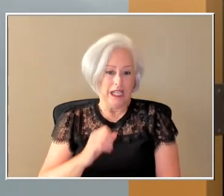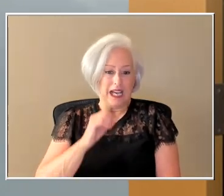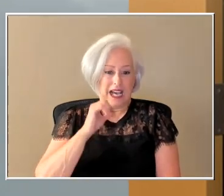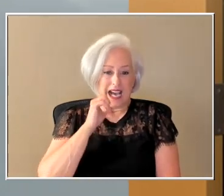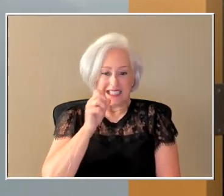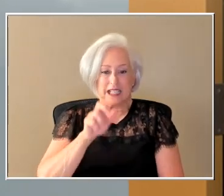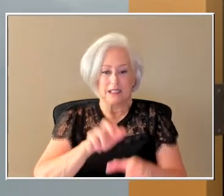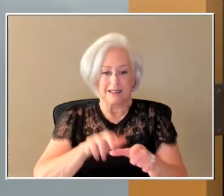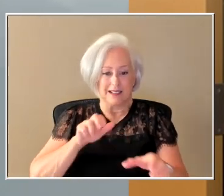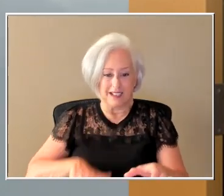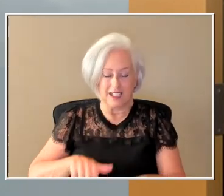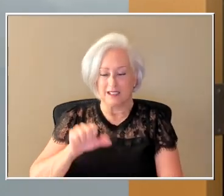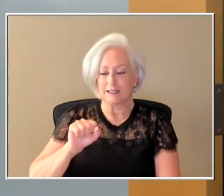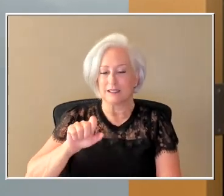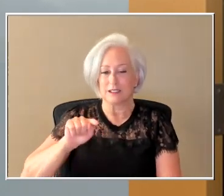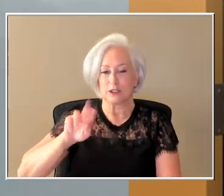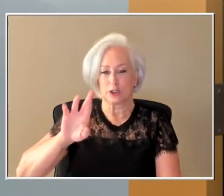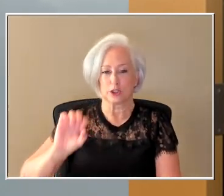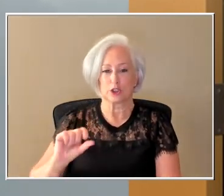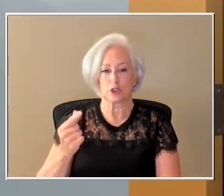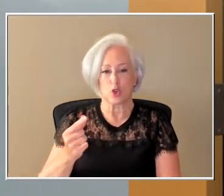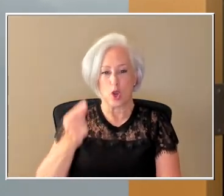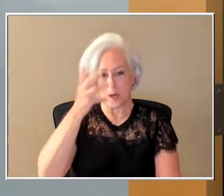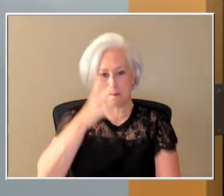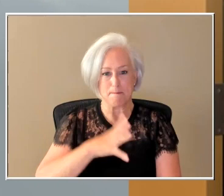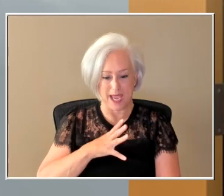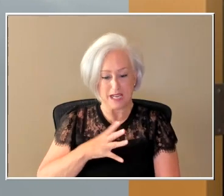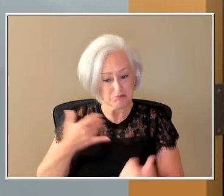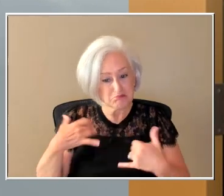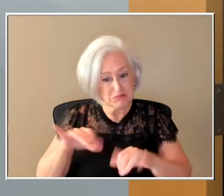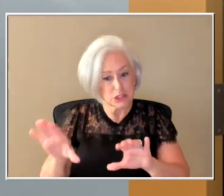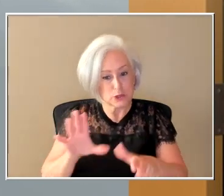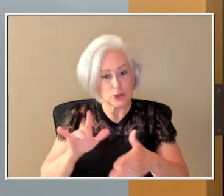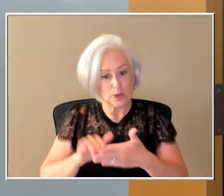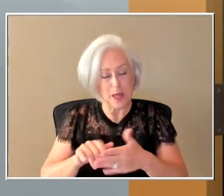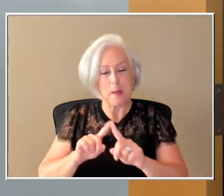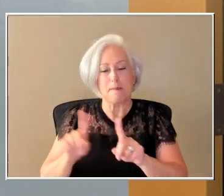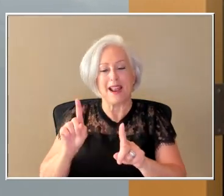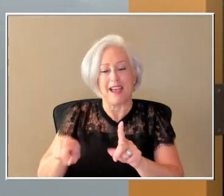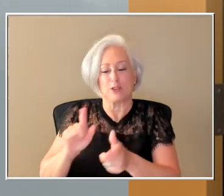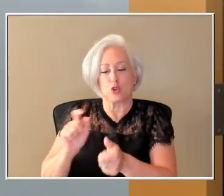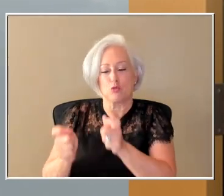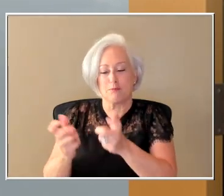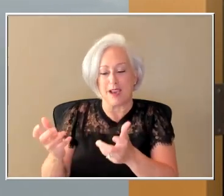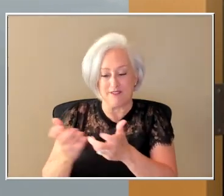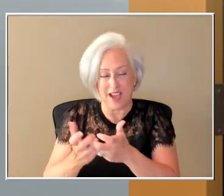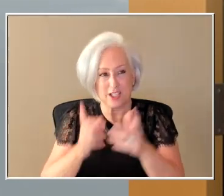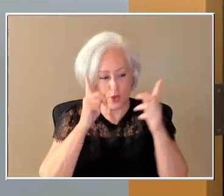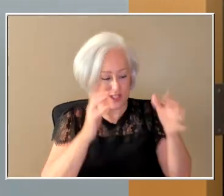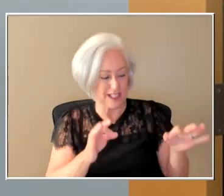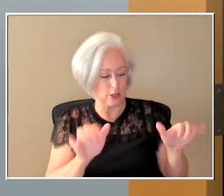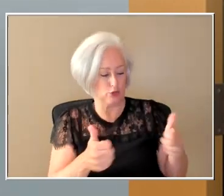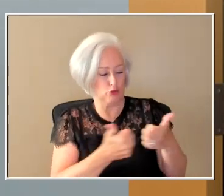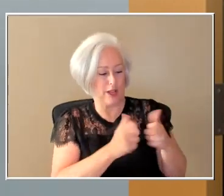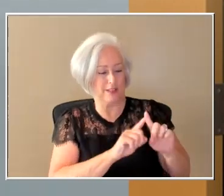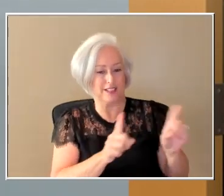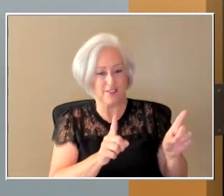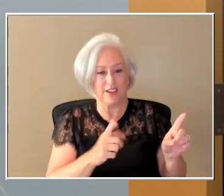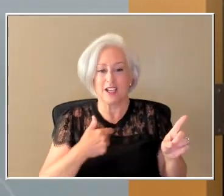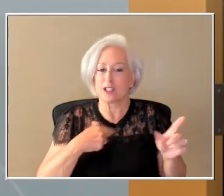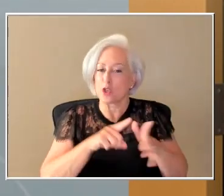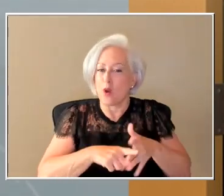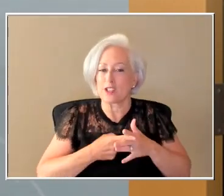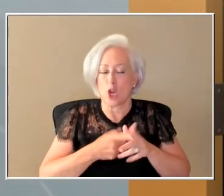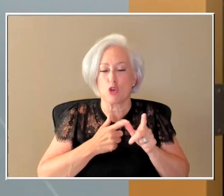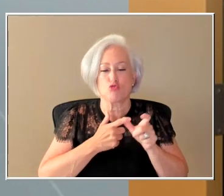do it. It's just modified like everything else. But I'm like, I want to challenge myself a different way. So I just started running some marathons and doing some